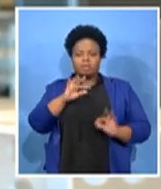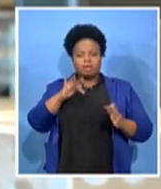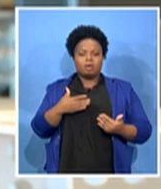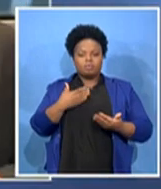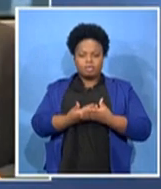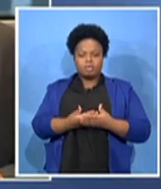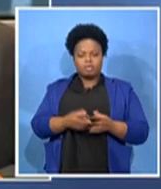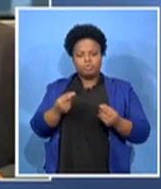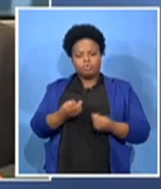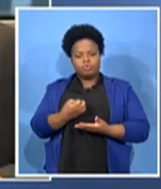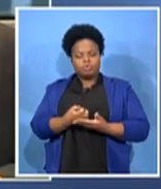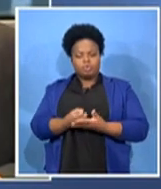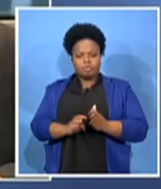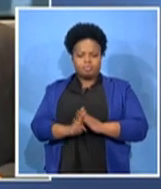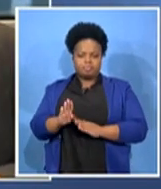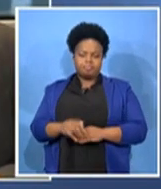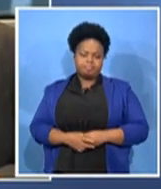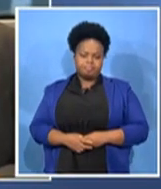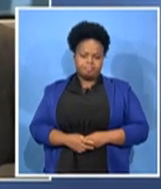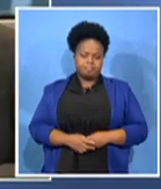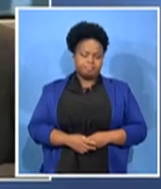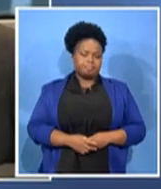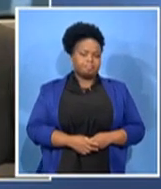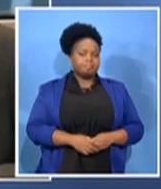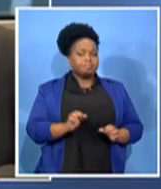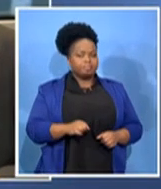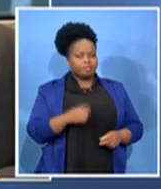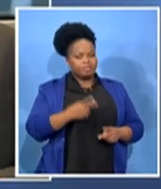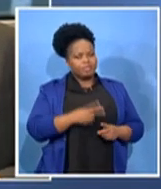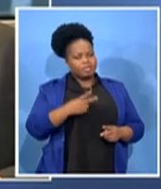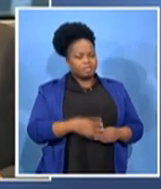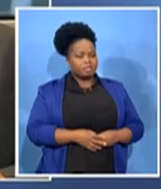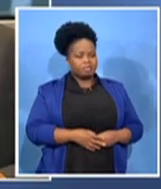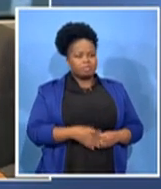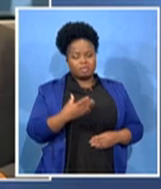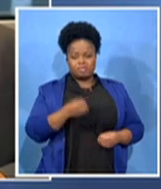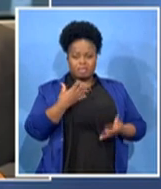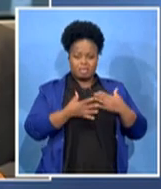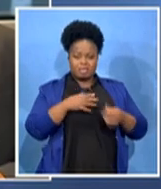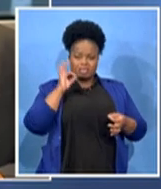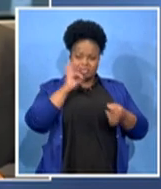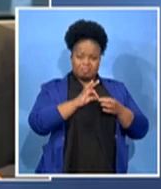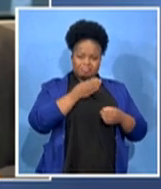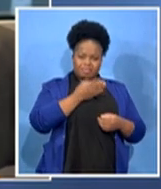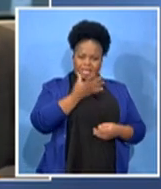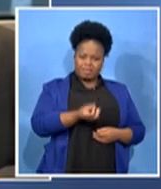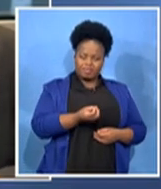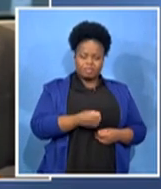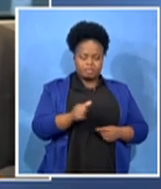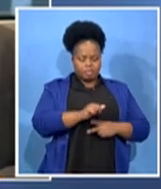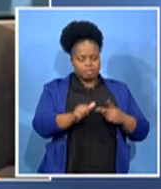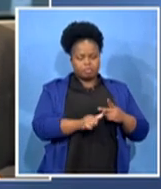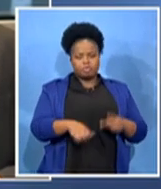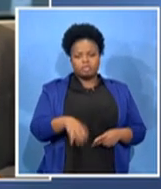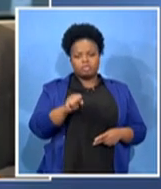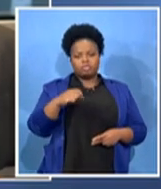economy. And just finally, Mzwandile, is there any significance at all that the Deputy Secretary General of the party has announced that she will be